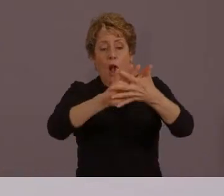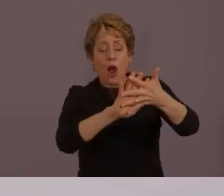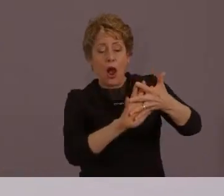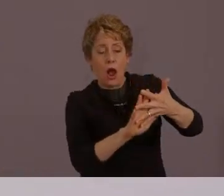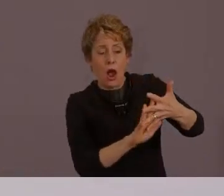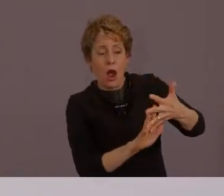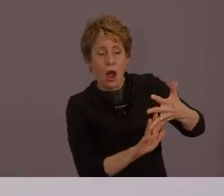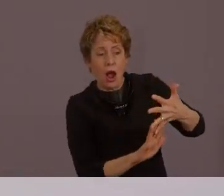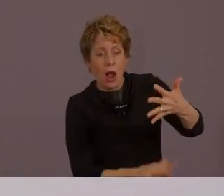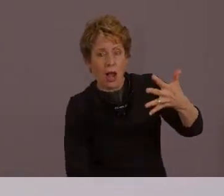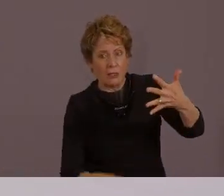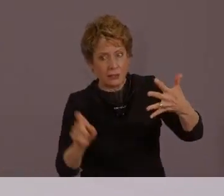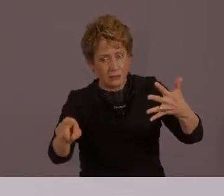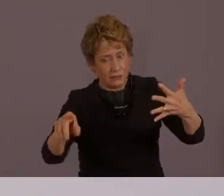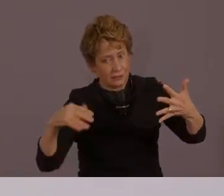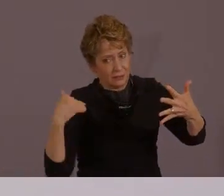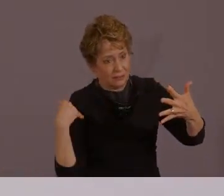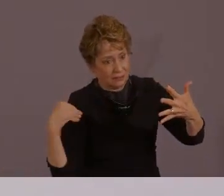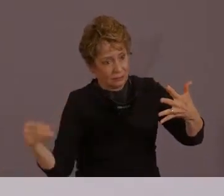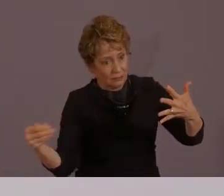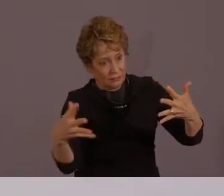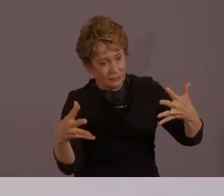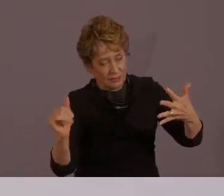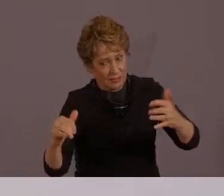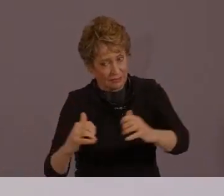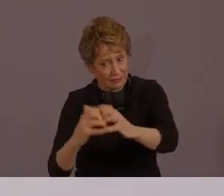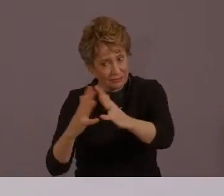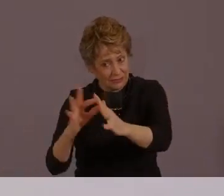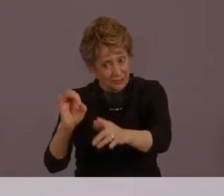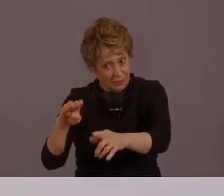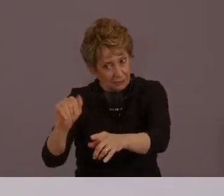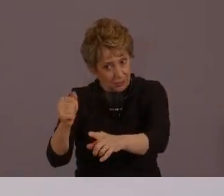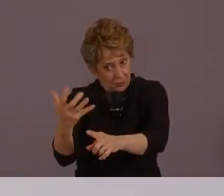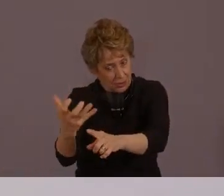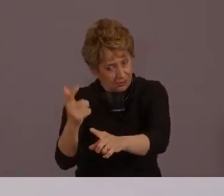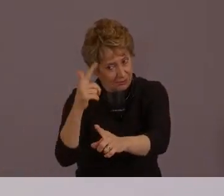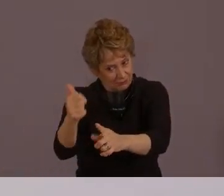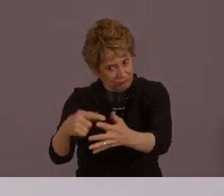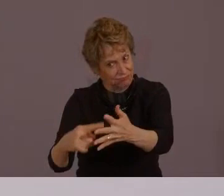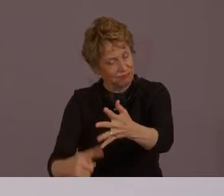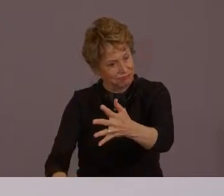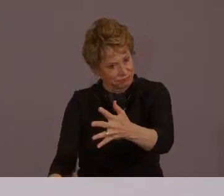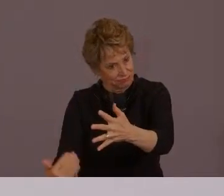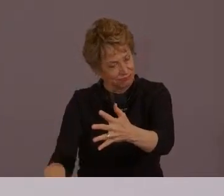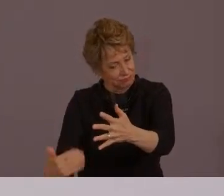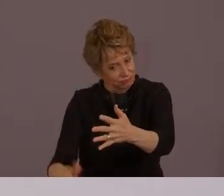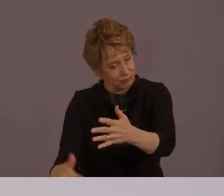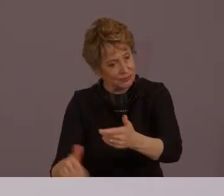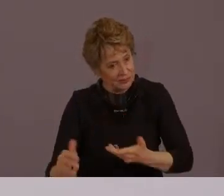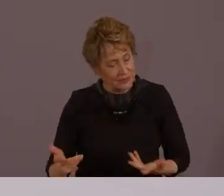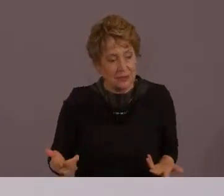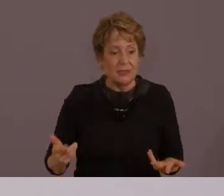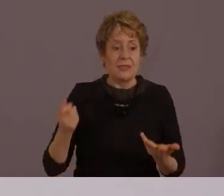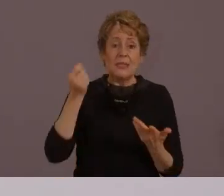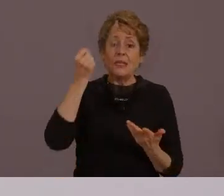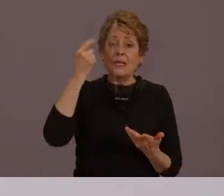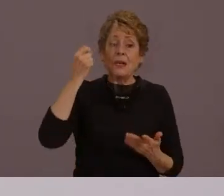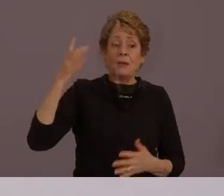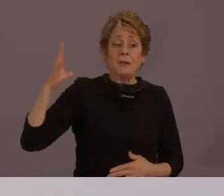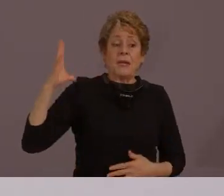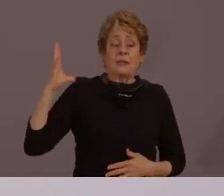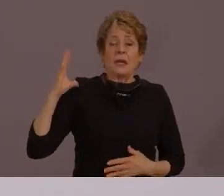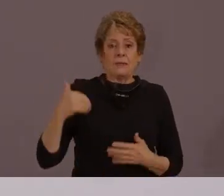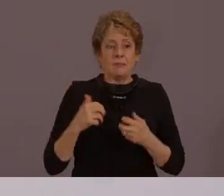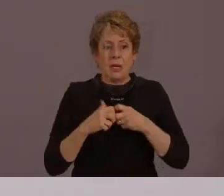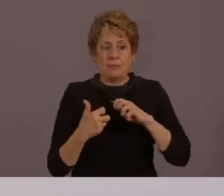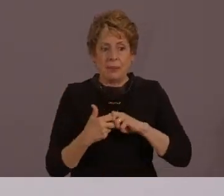FEMA supplying it. And given the issues that we've had with Pima County, where there were unapproved